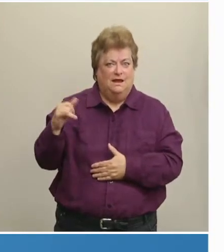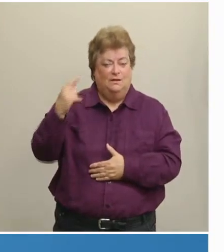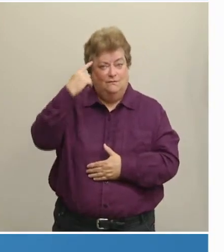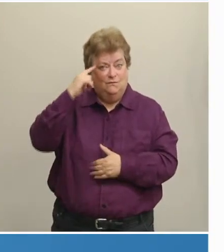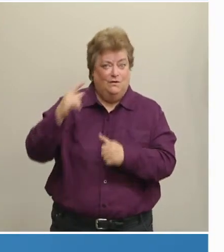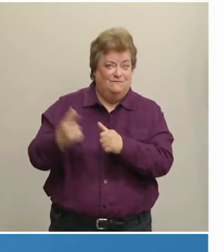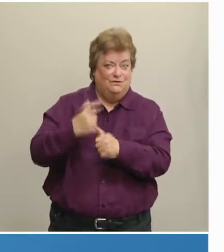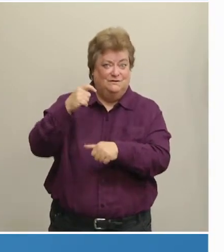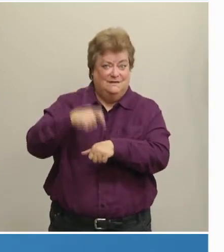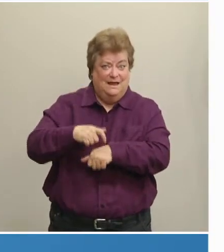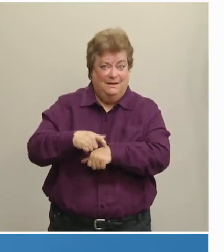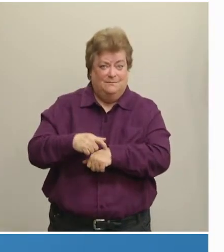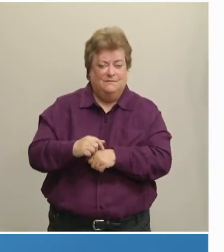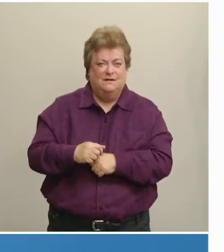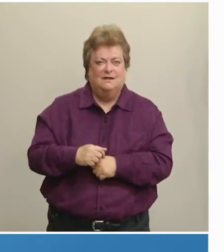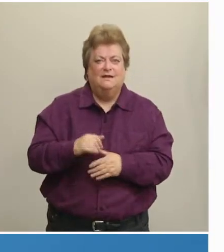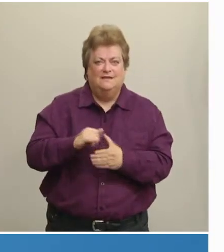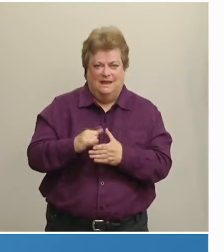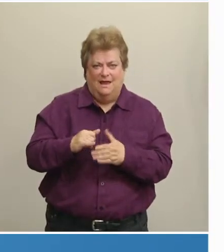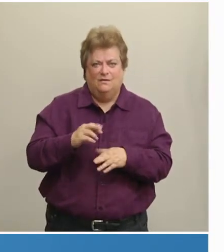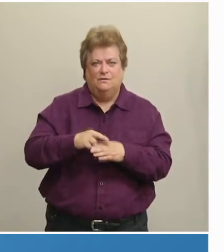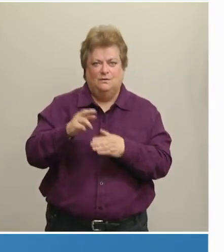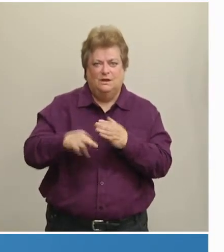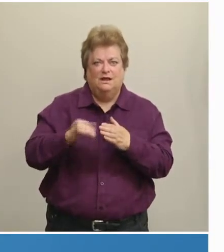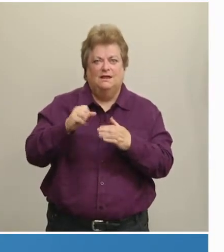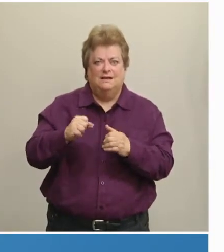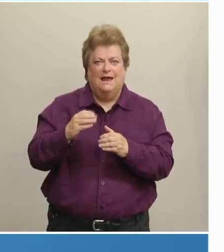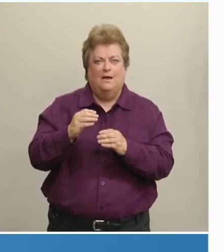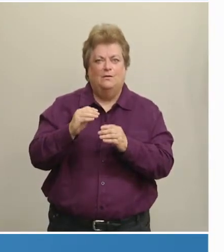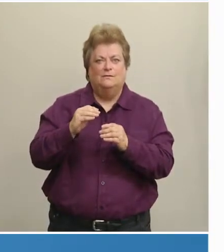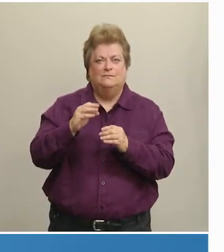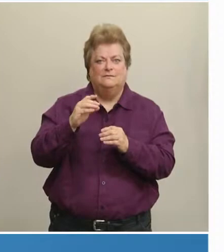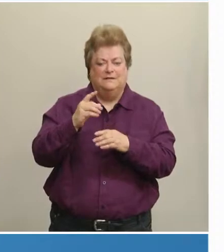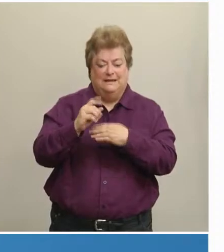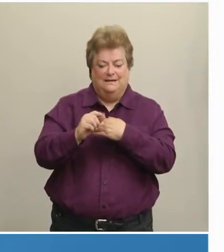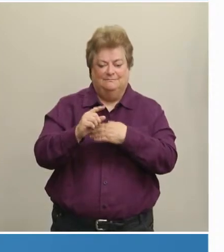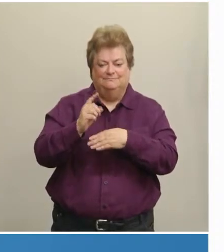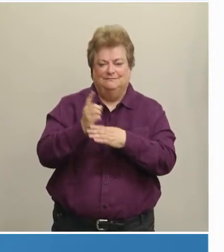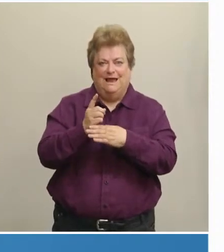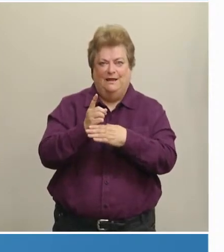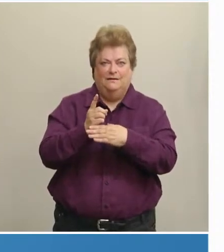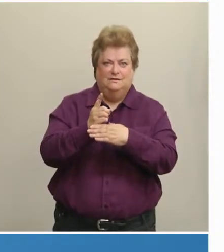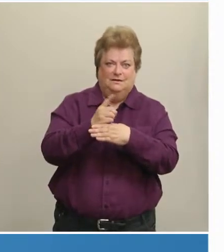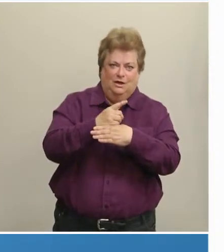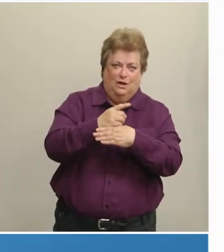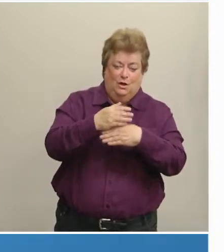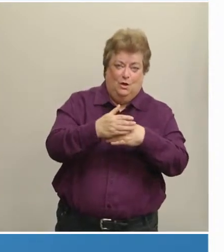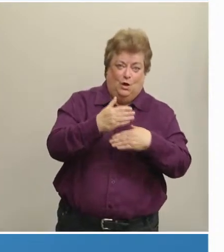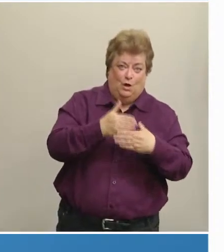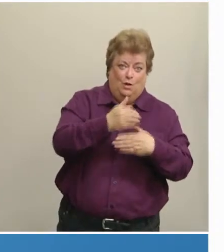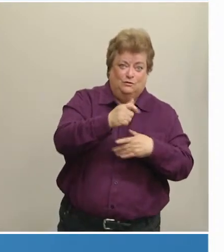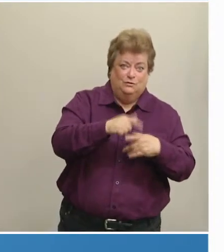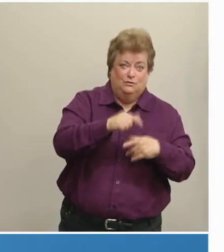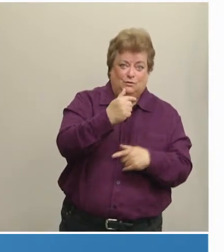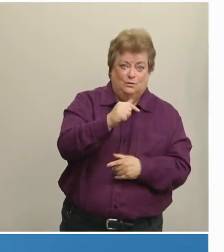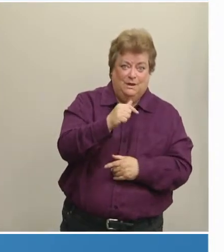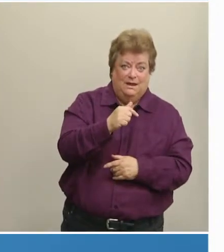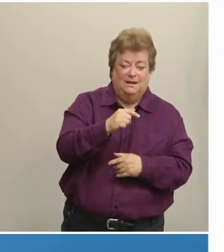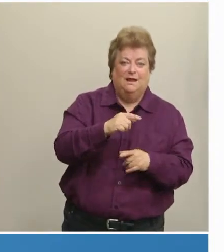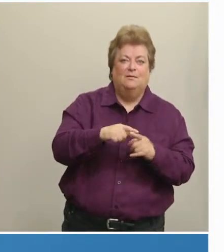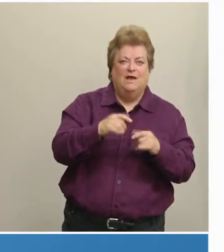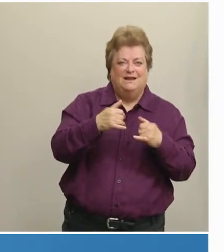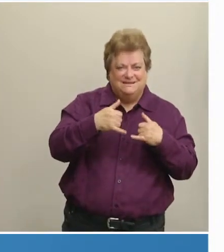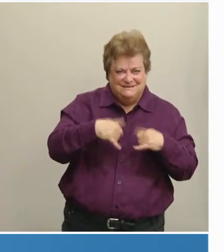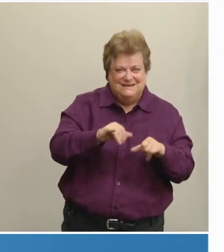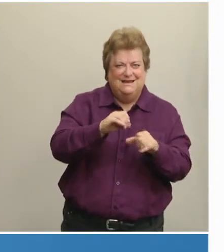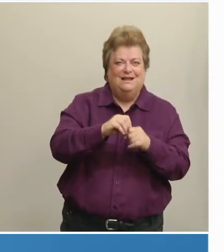first time. This has resulted in the risk dial moving closer to the green category. However, this week the dial does remain